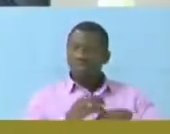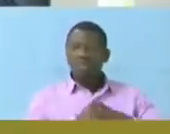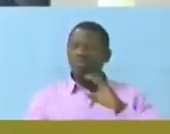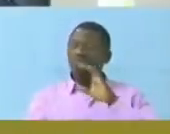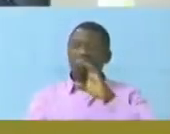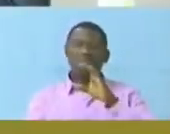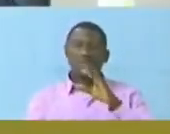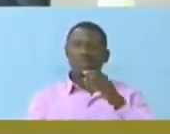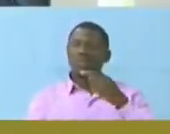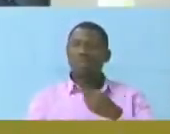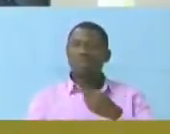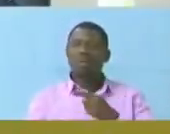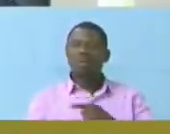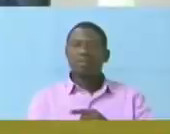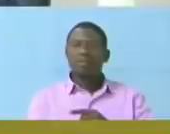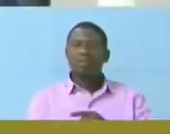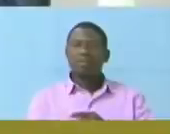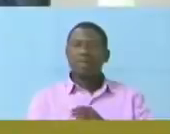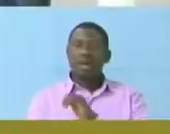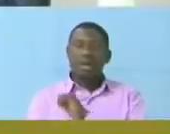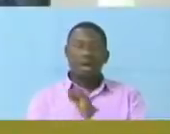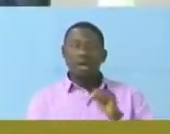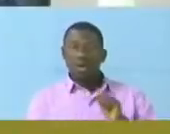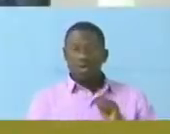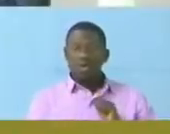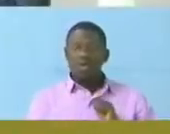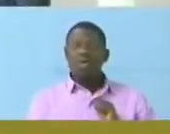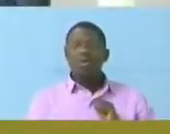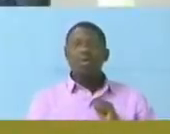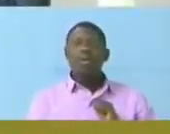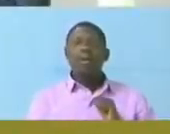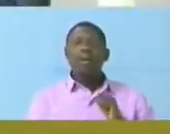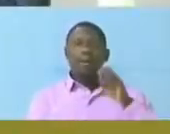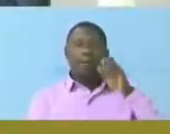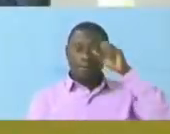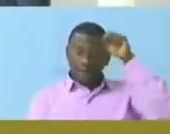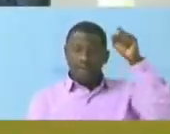Our president is a public officer